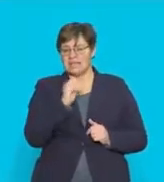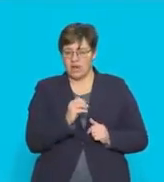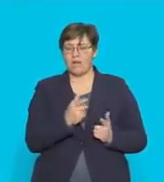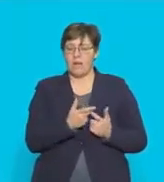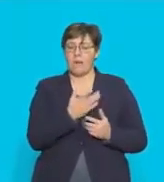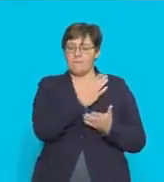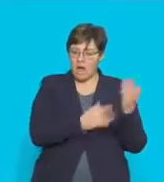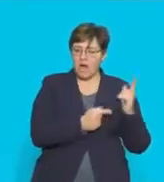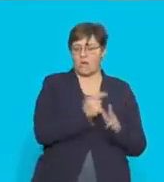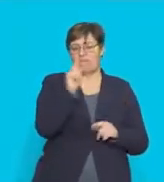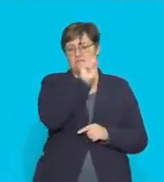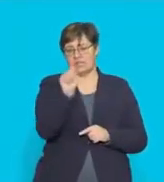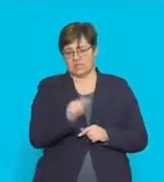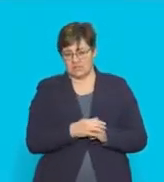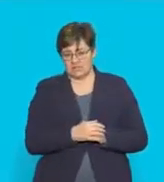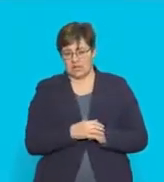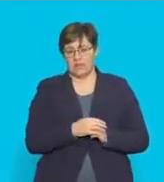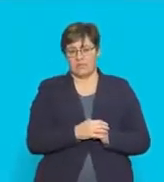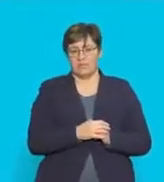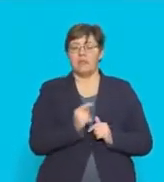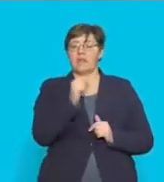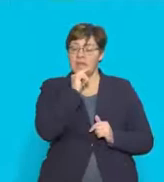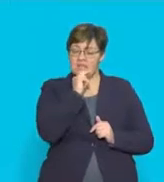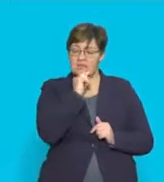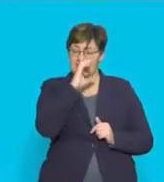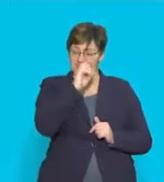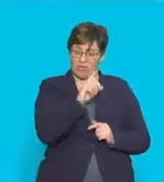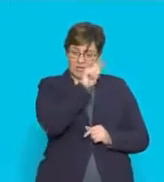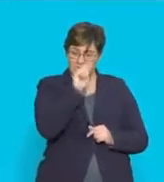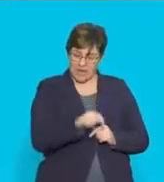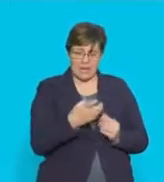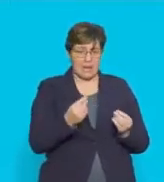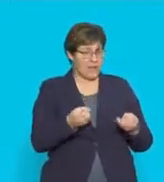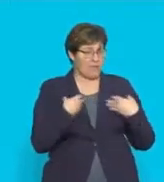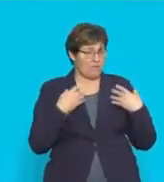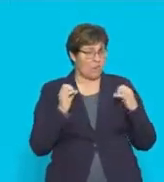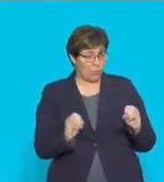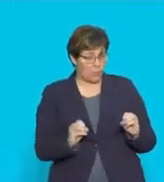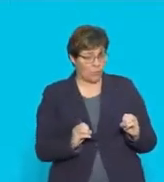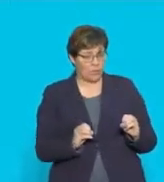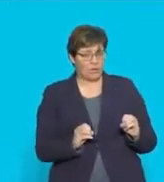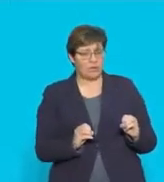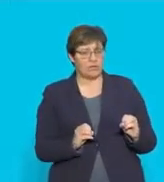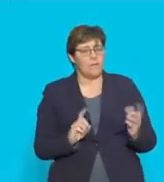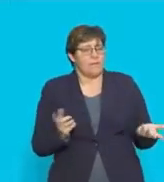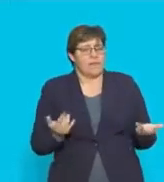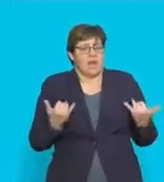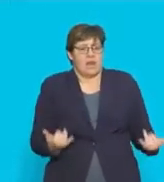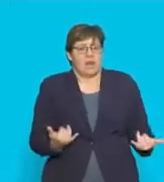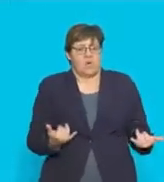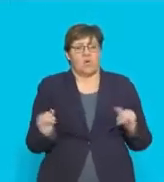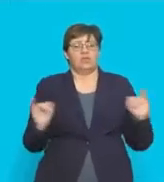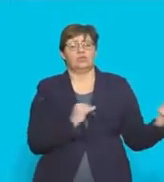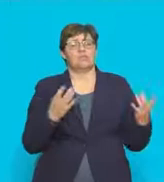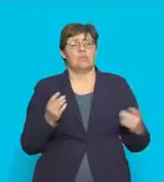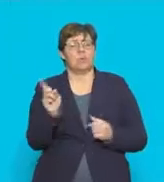integers. So if I'm dividing by 0 and it does not give me a number, then what numbers am I now introducing